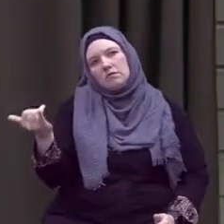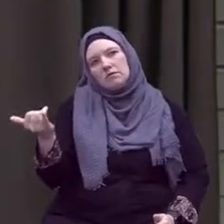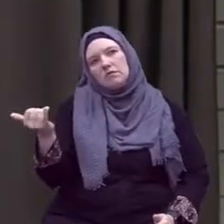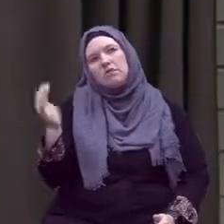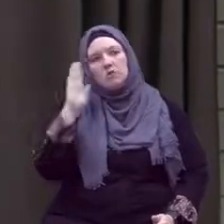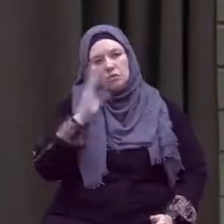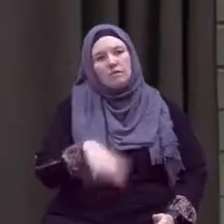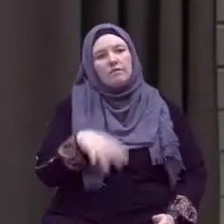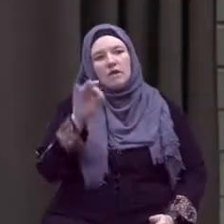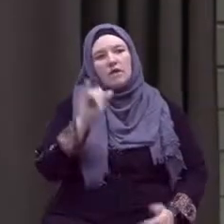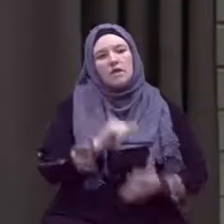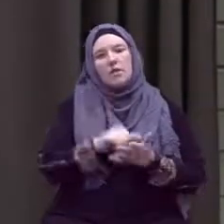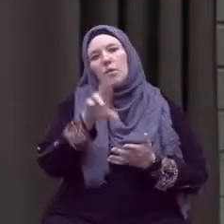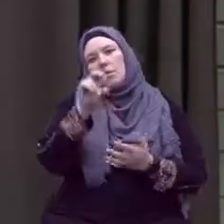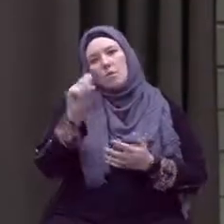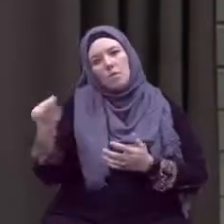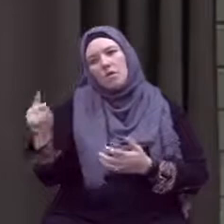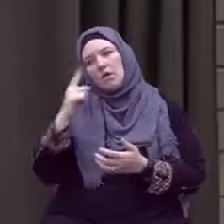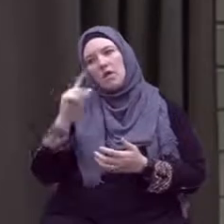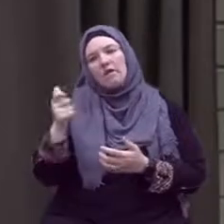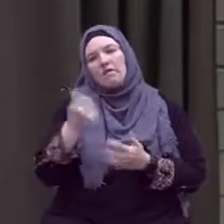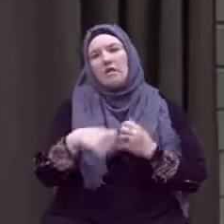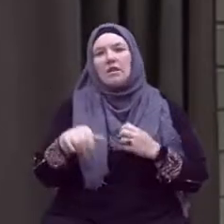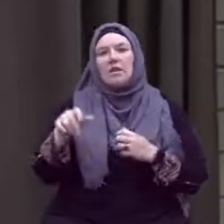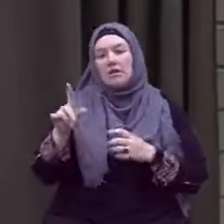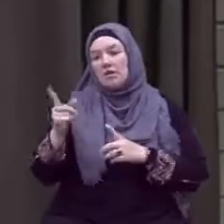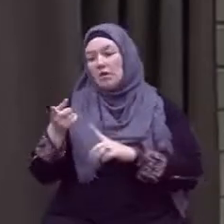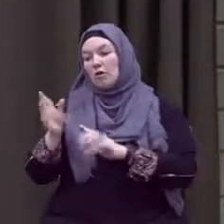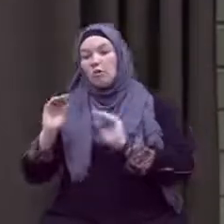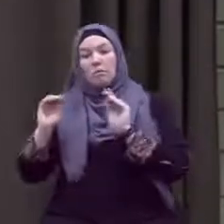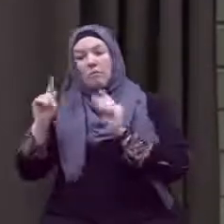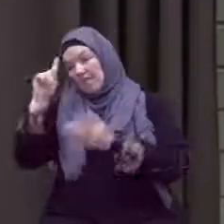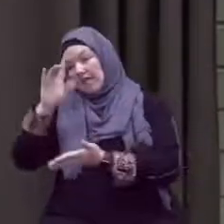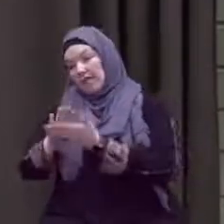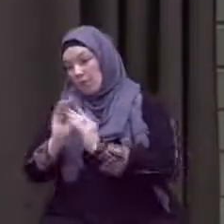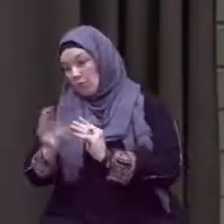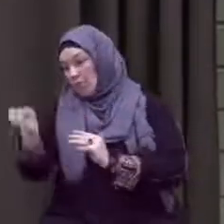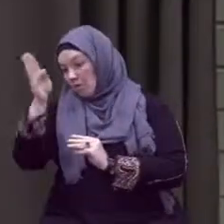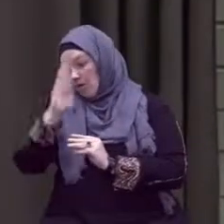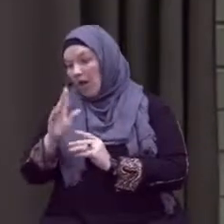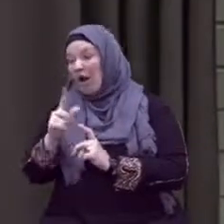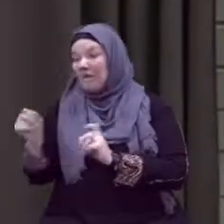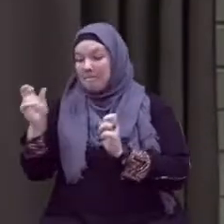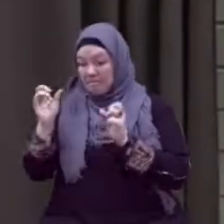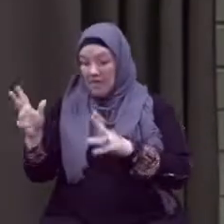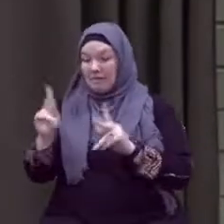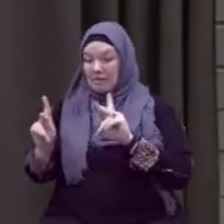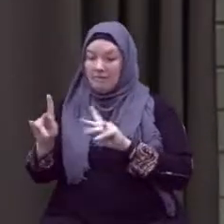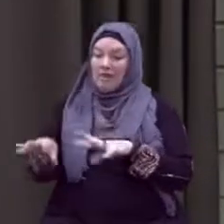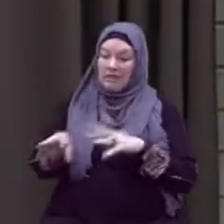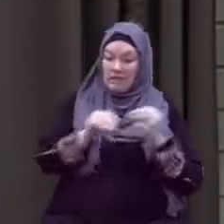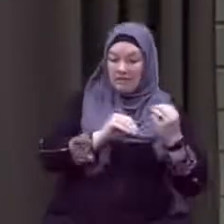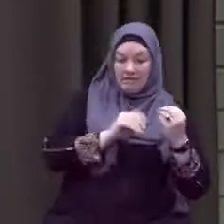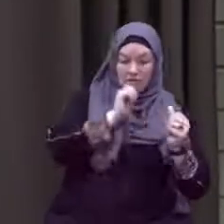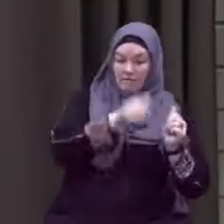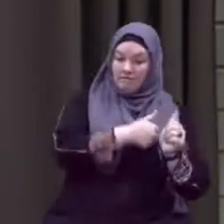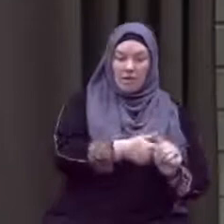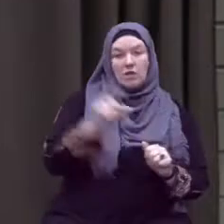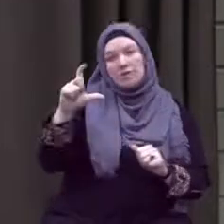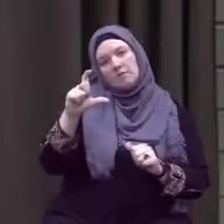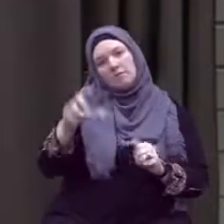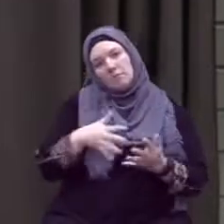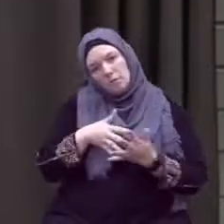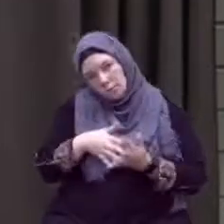will find that the root of atheism and leaving Islam in our nation is